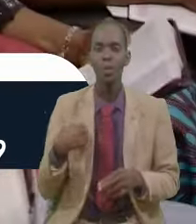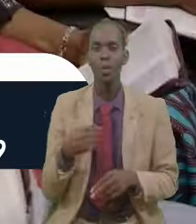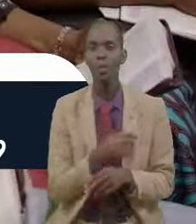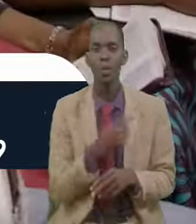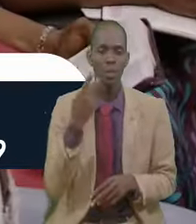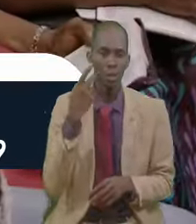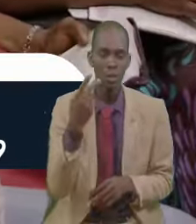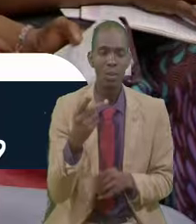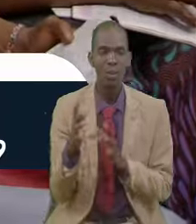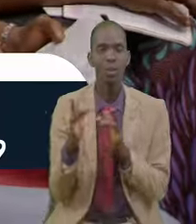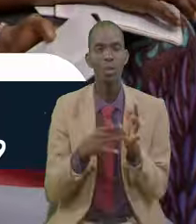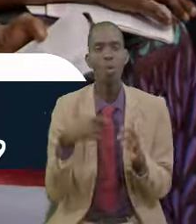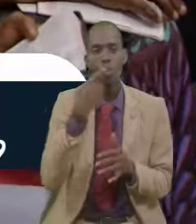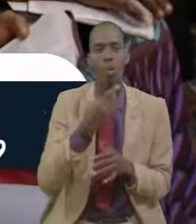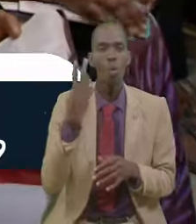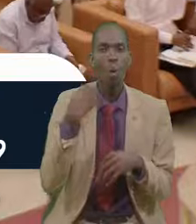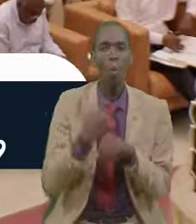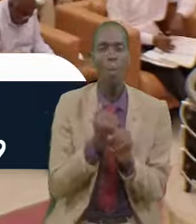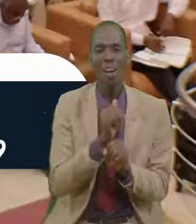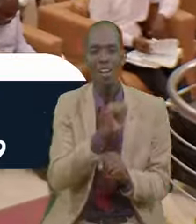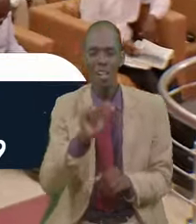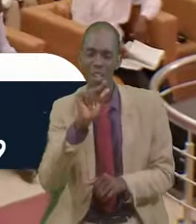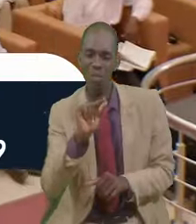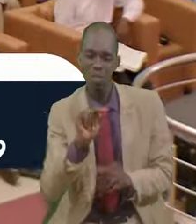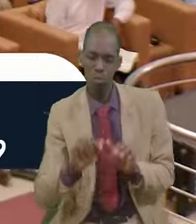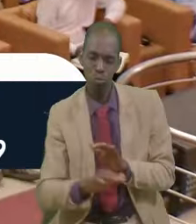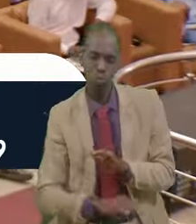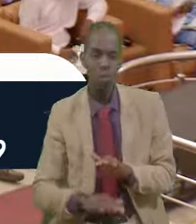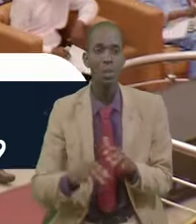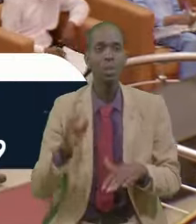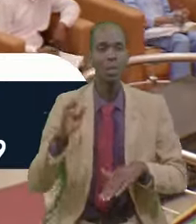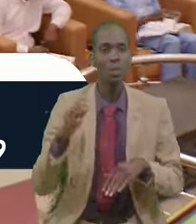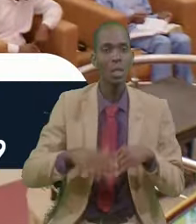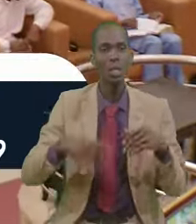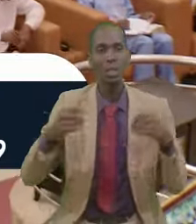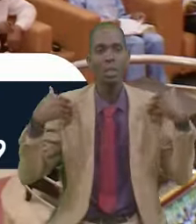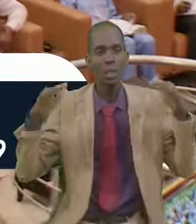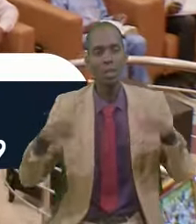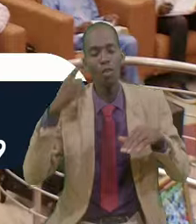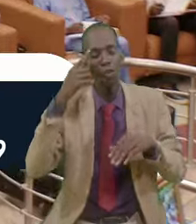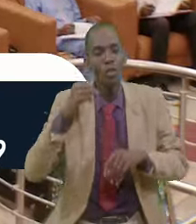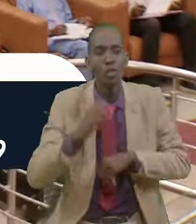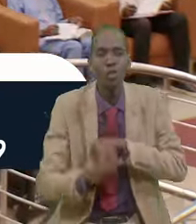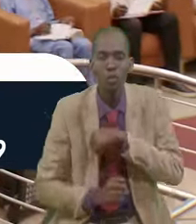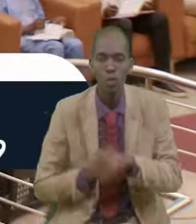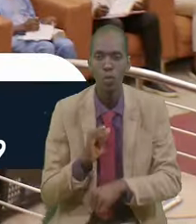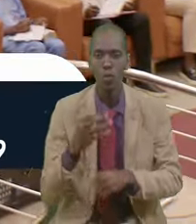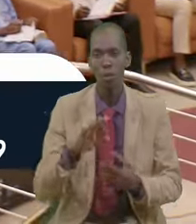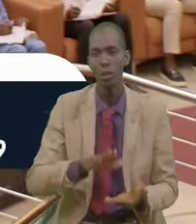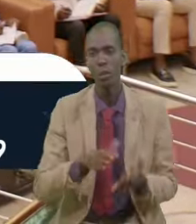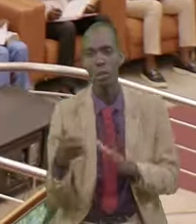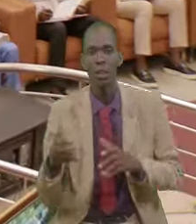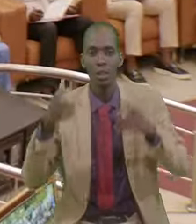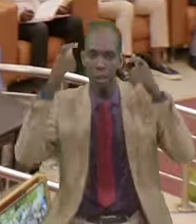a little lower than the angels for the suffering of death. Look at this, look at this. Crowned with glory